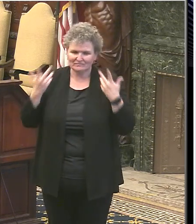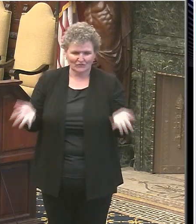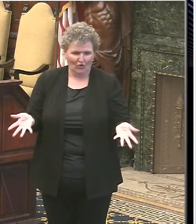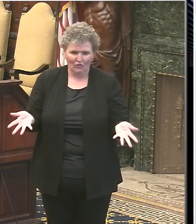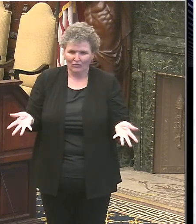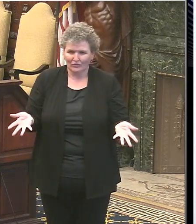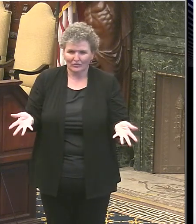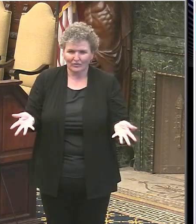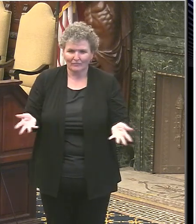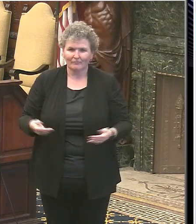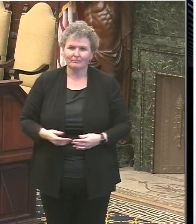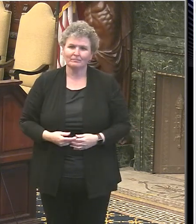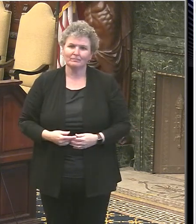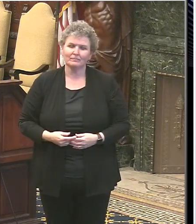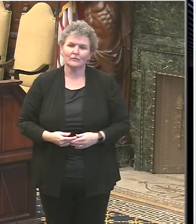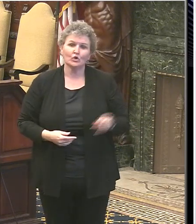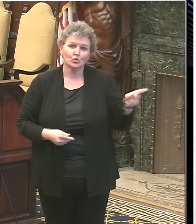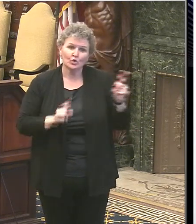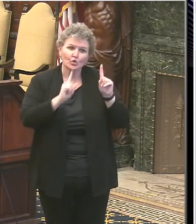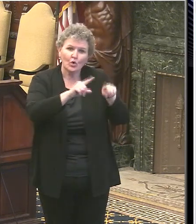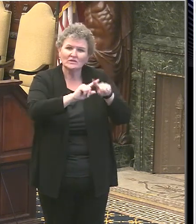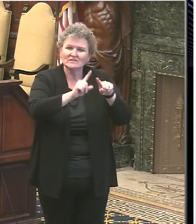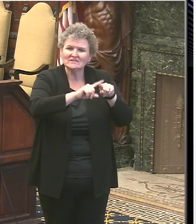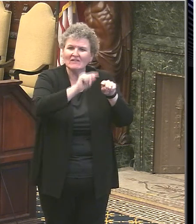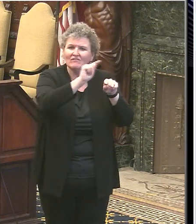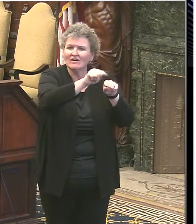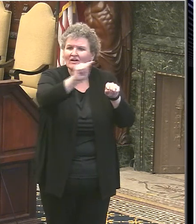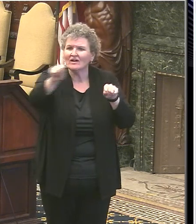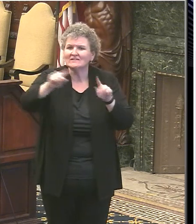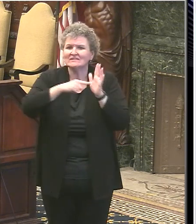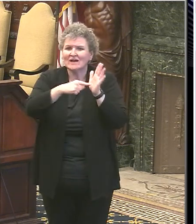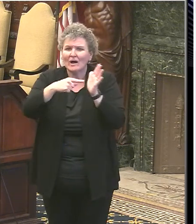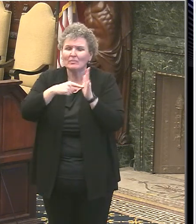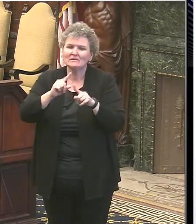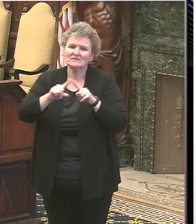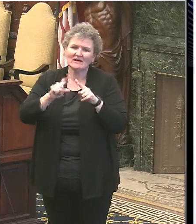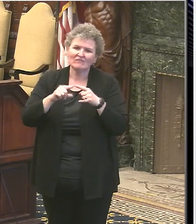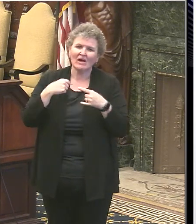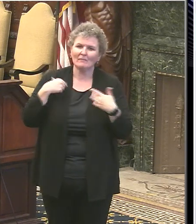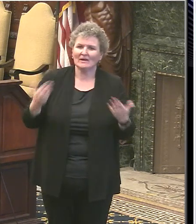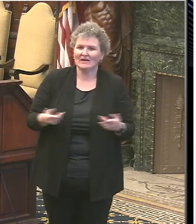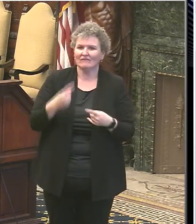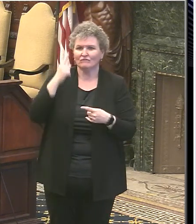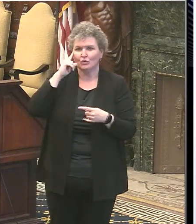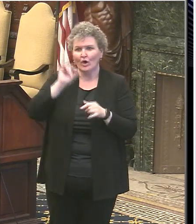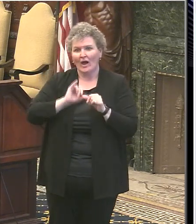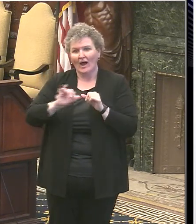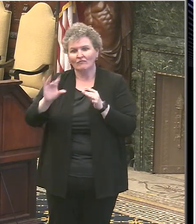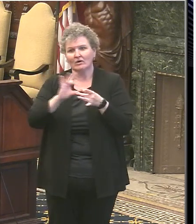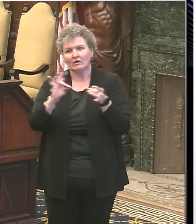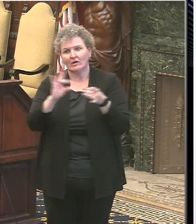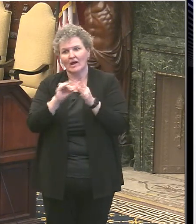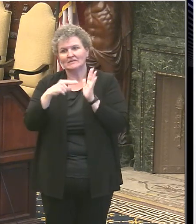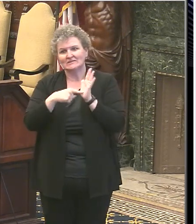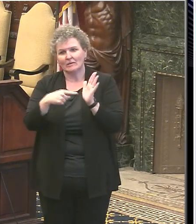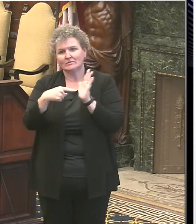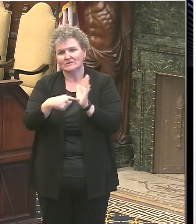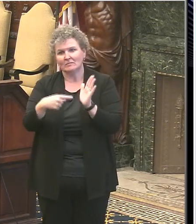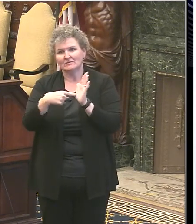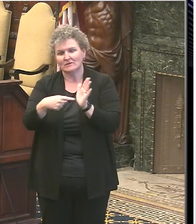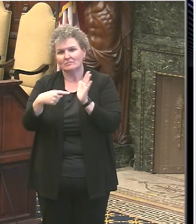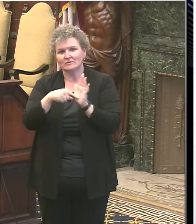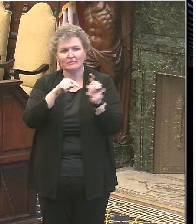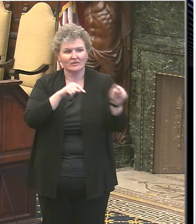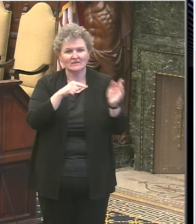you can go to every single example. I mean, we could be here forever going from example to example. This is what we